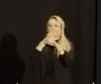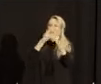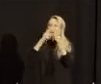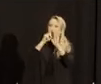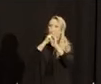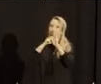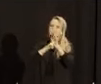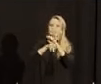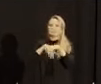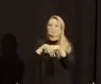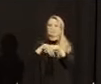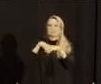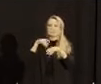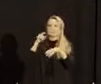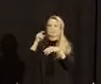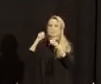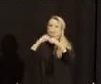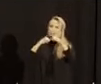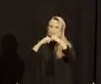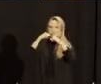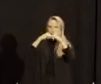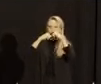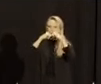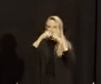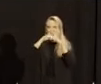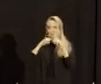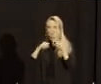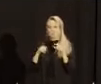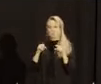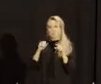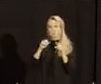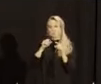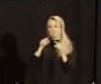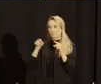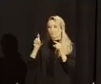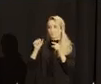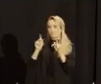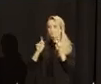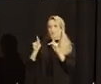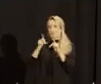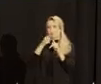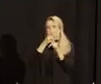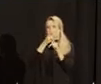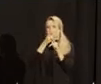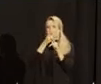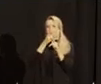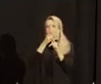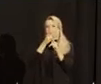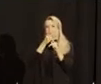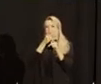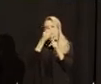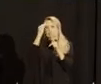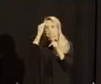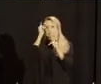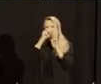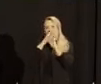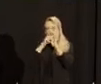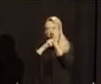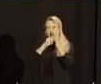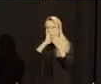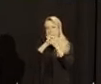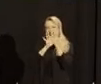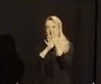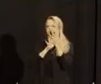people were engaged with. And this became